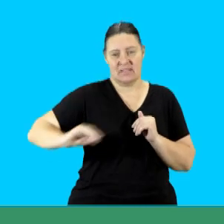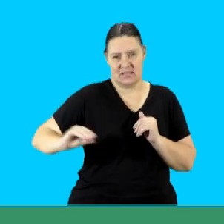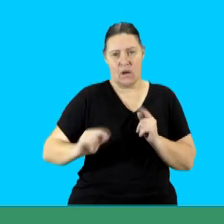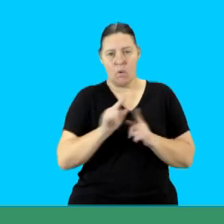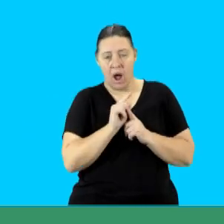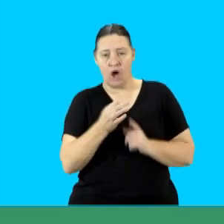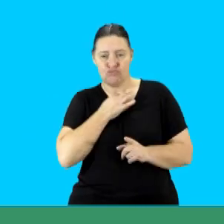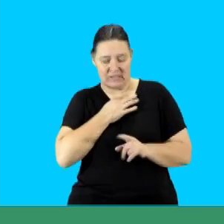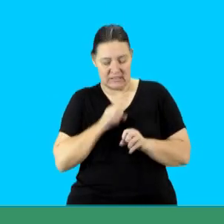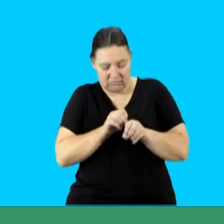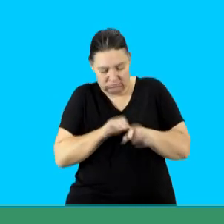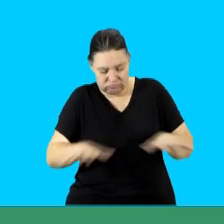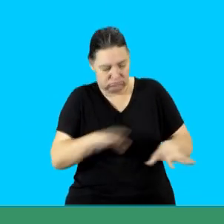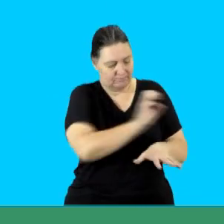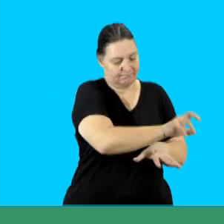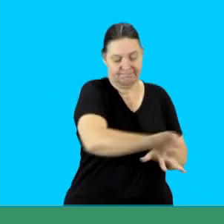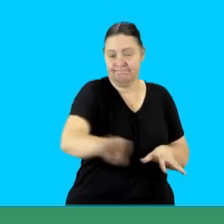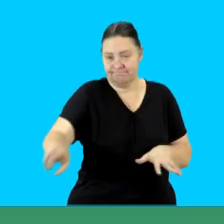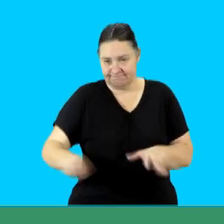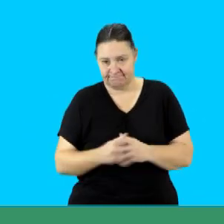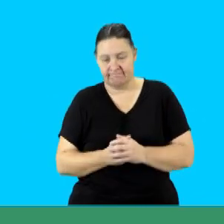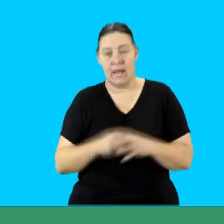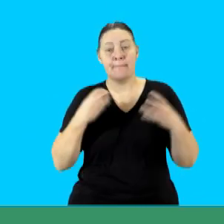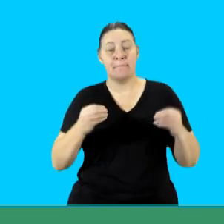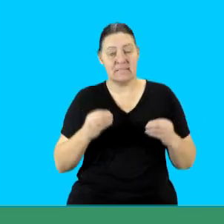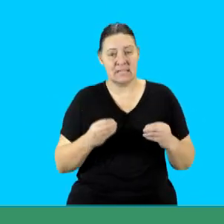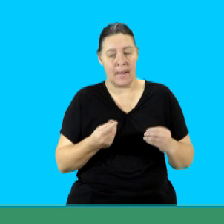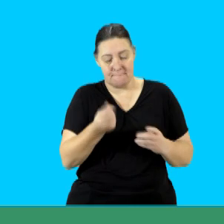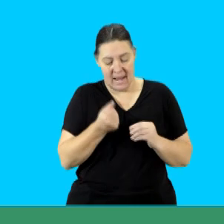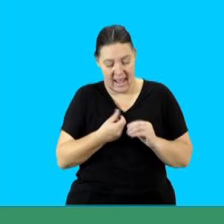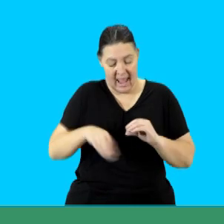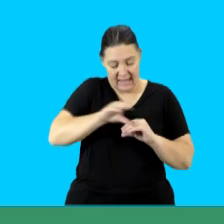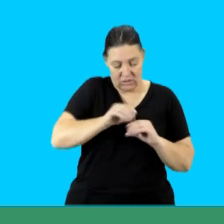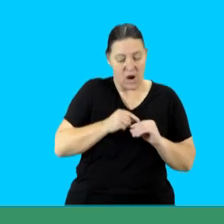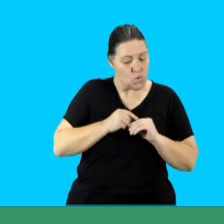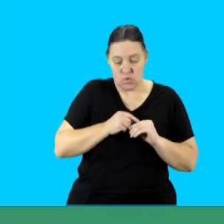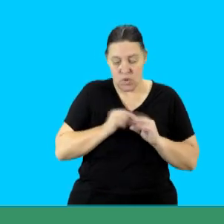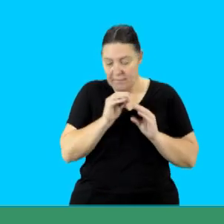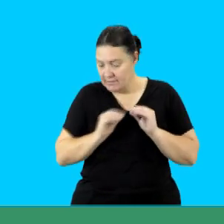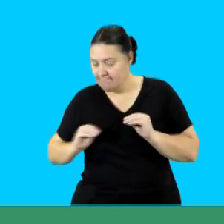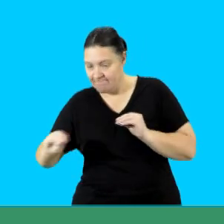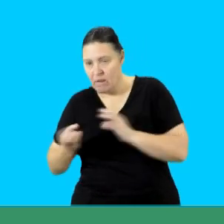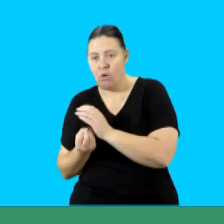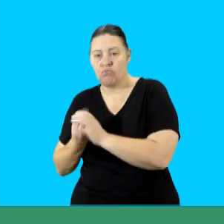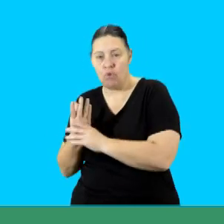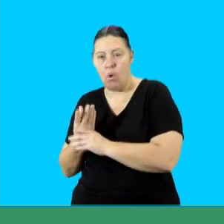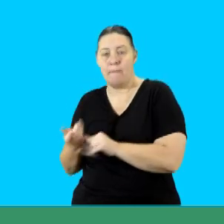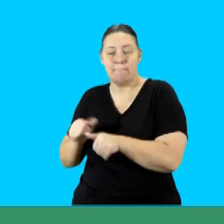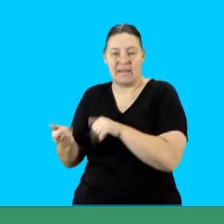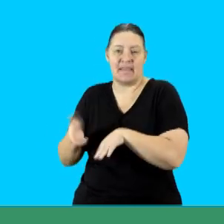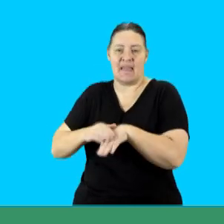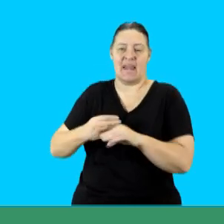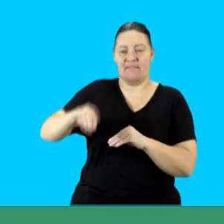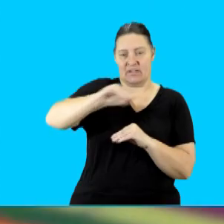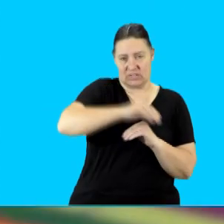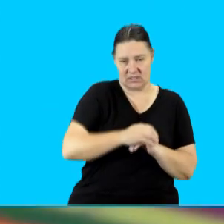spreading the risk. Businesses invest surplus funds so that its value grows at a faster rate than inflation.